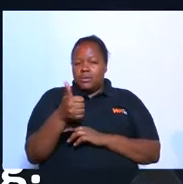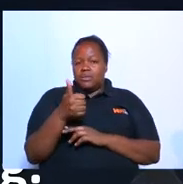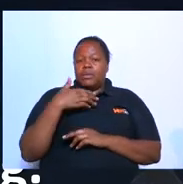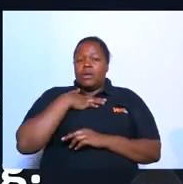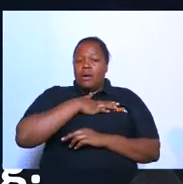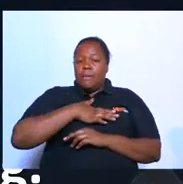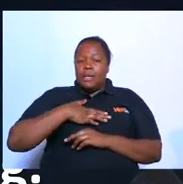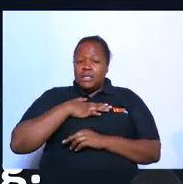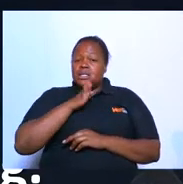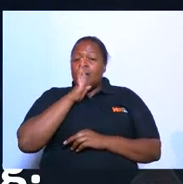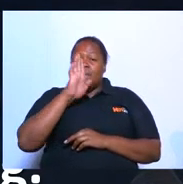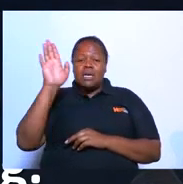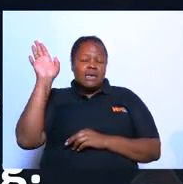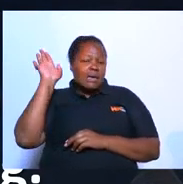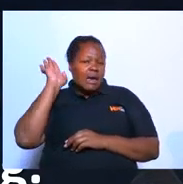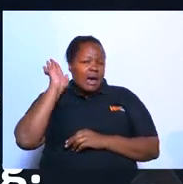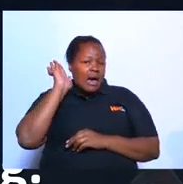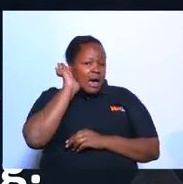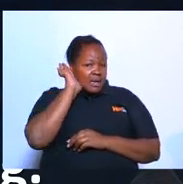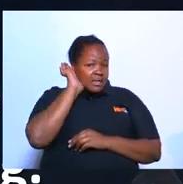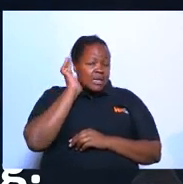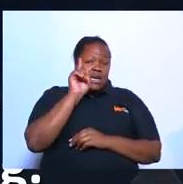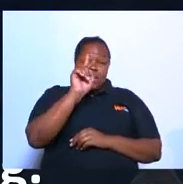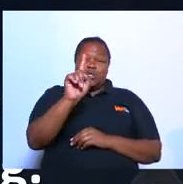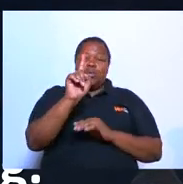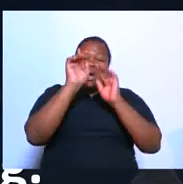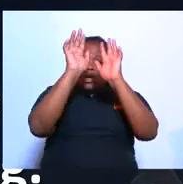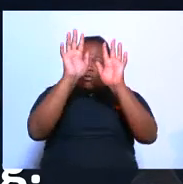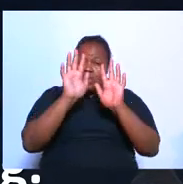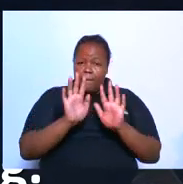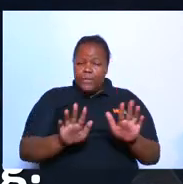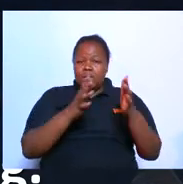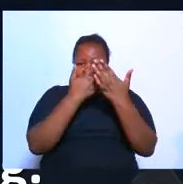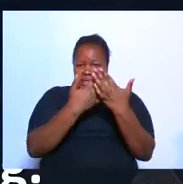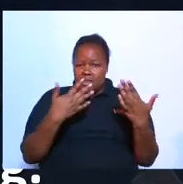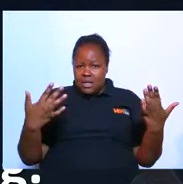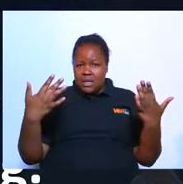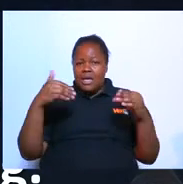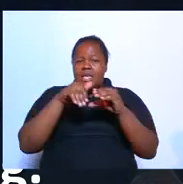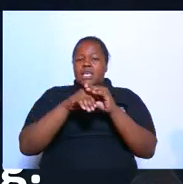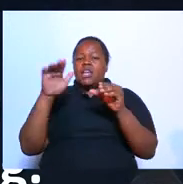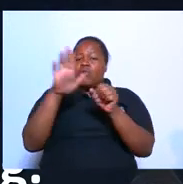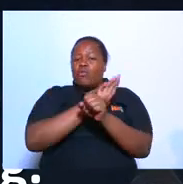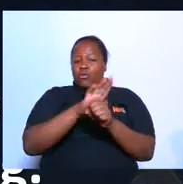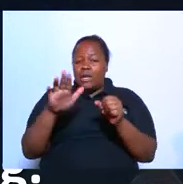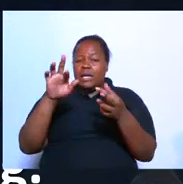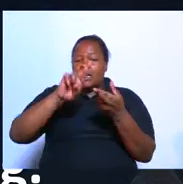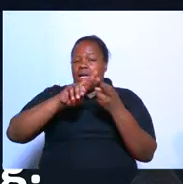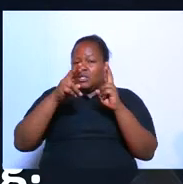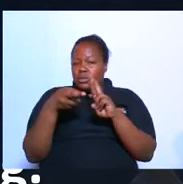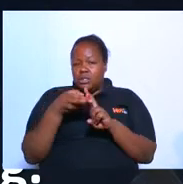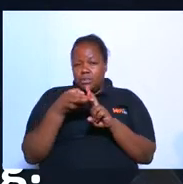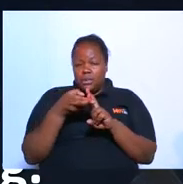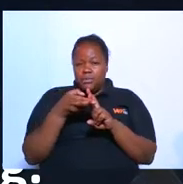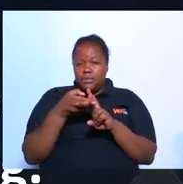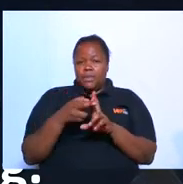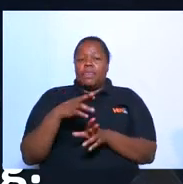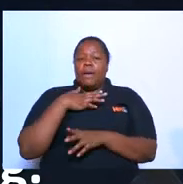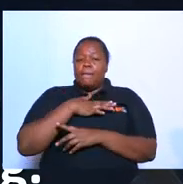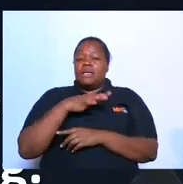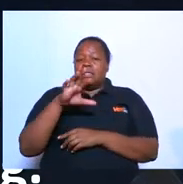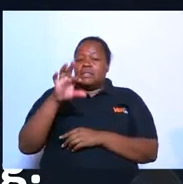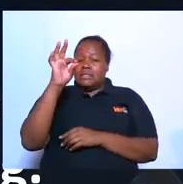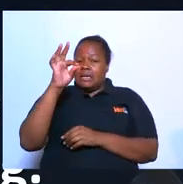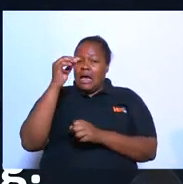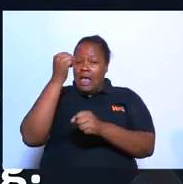being hard is one of the most important aspects of fulfilling relationships take